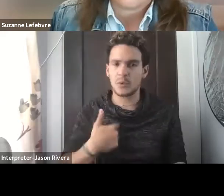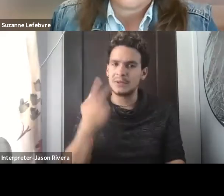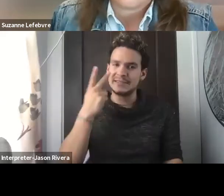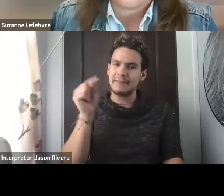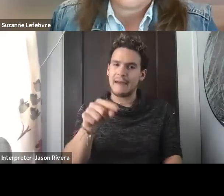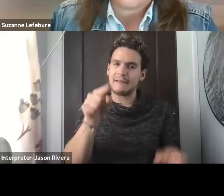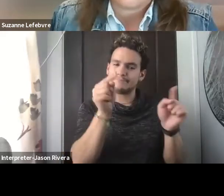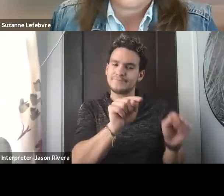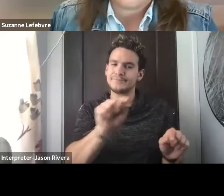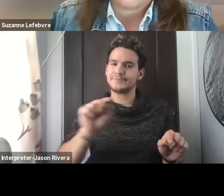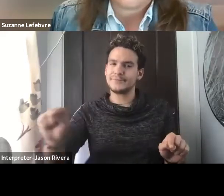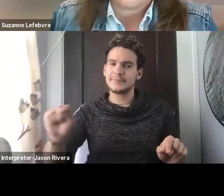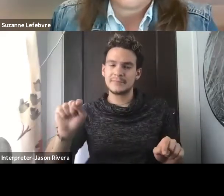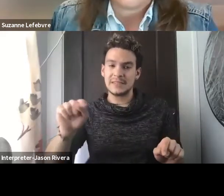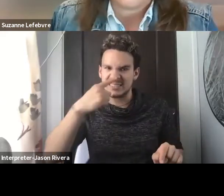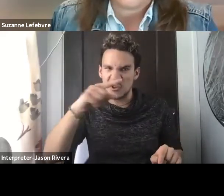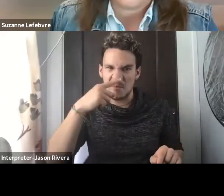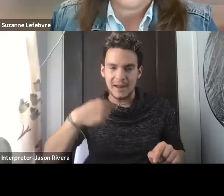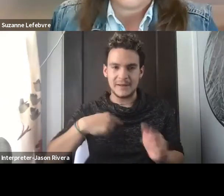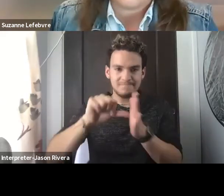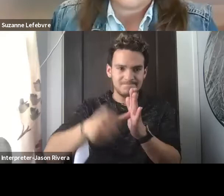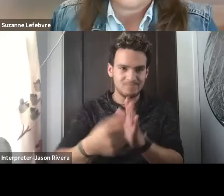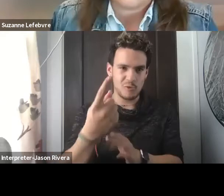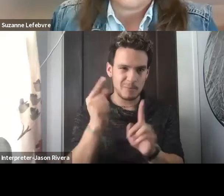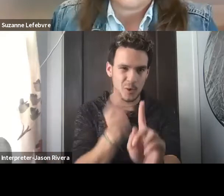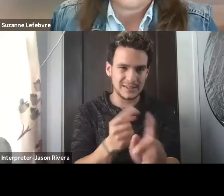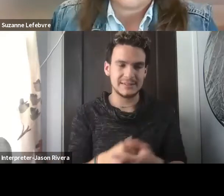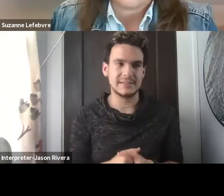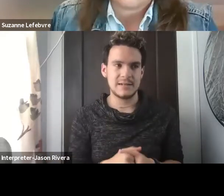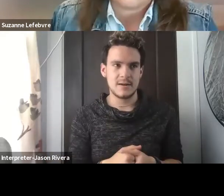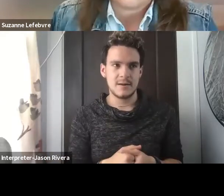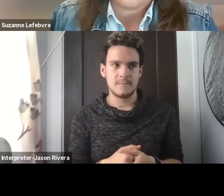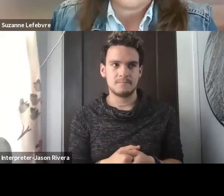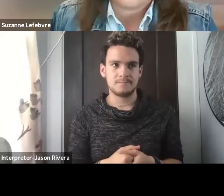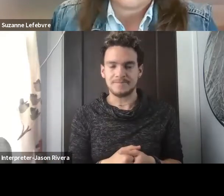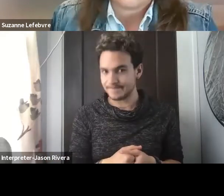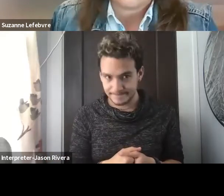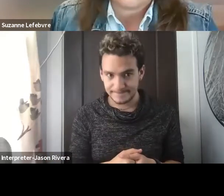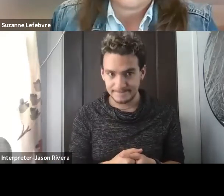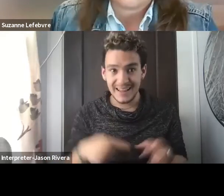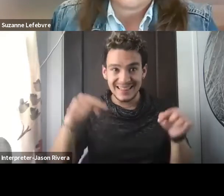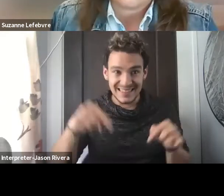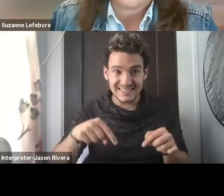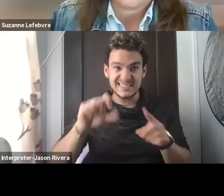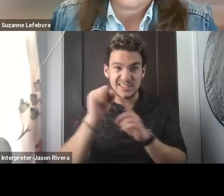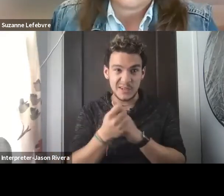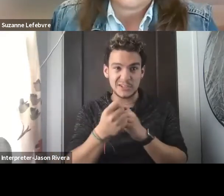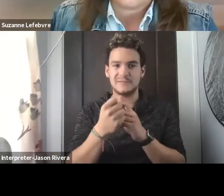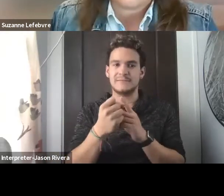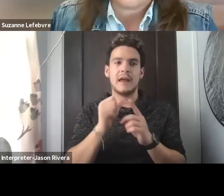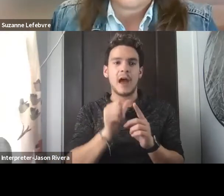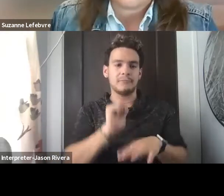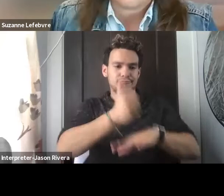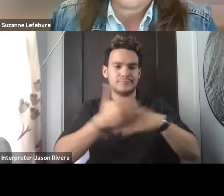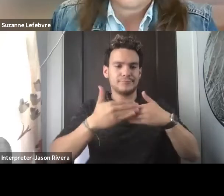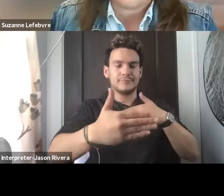But if I can just stress one thing, is that this is an evolving conversation, and I